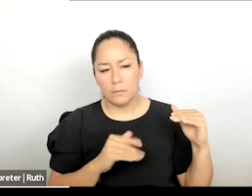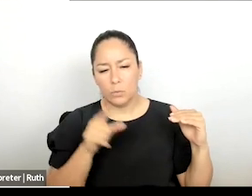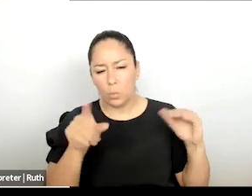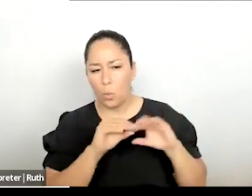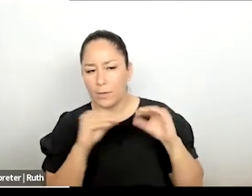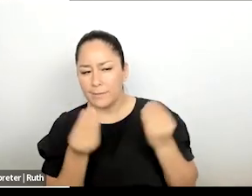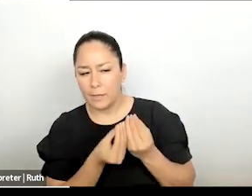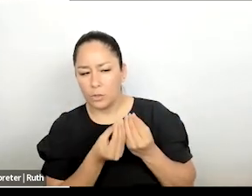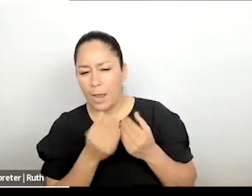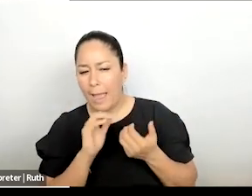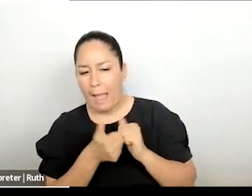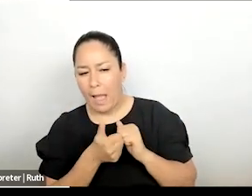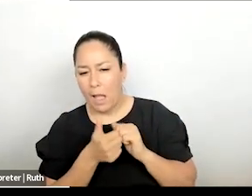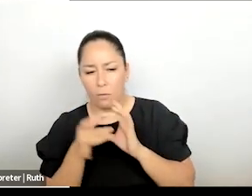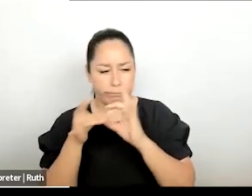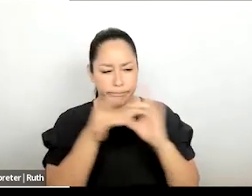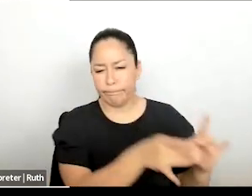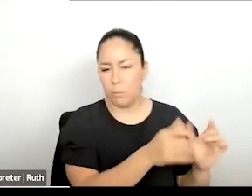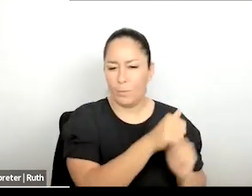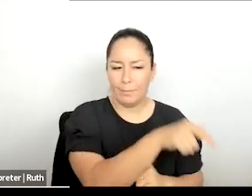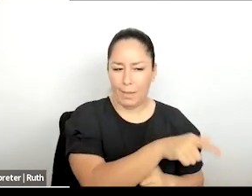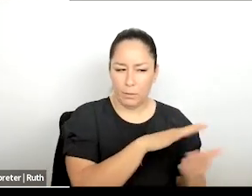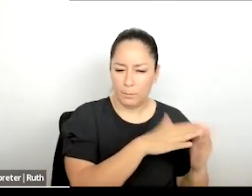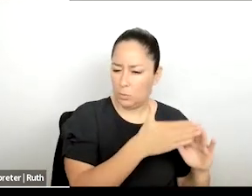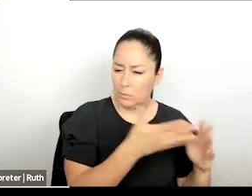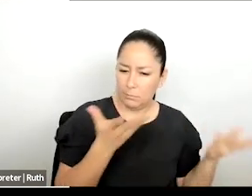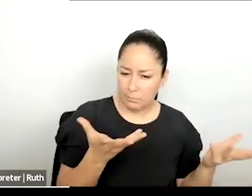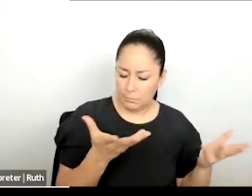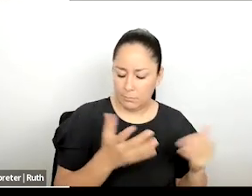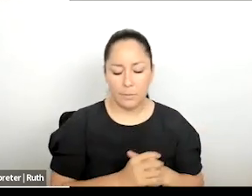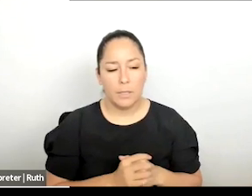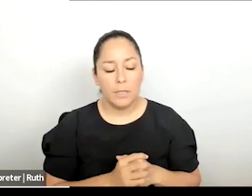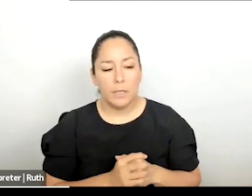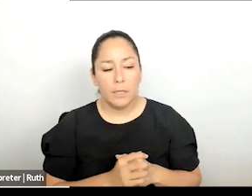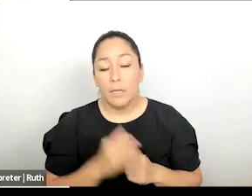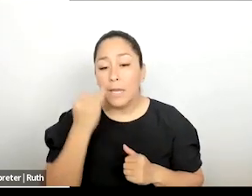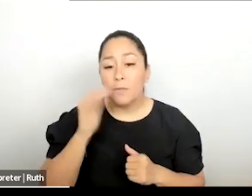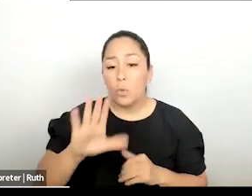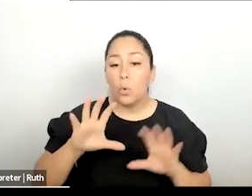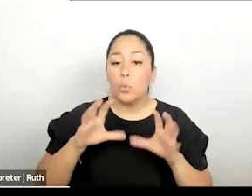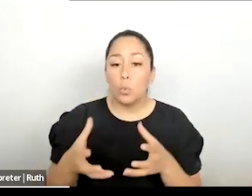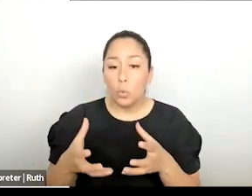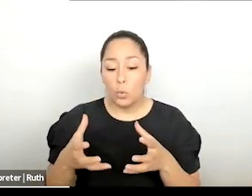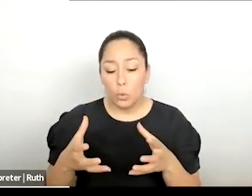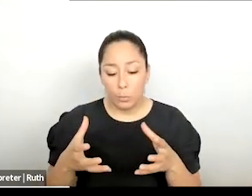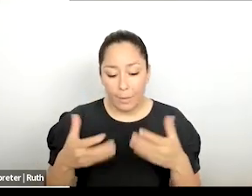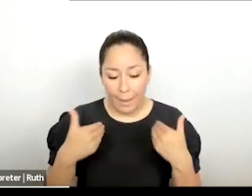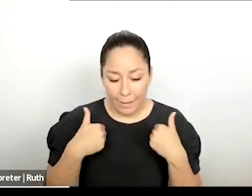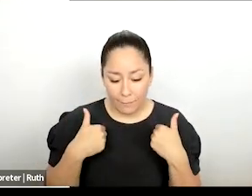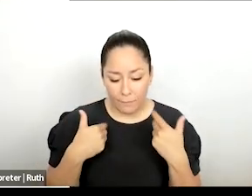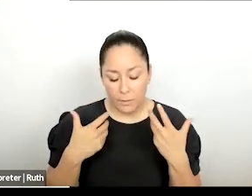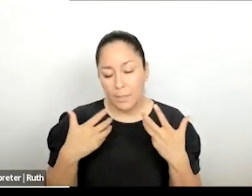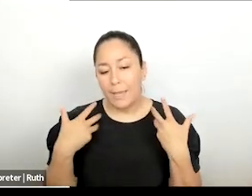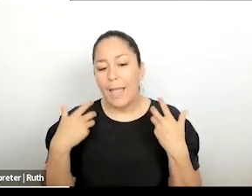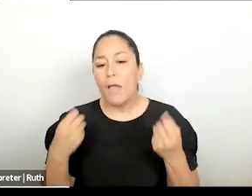member? If community members or community group, if your group is comprised of people who are experiencing that